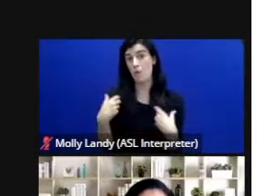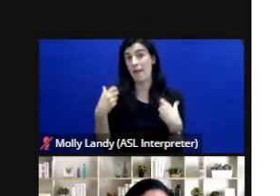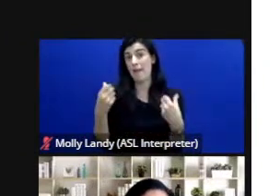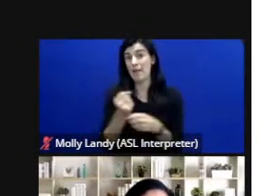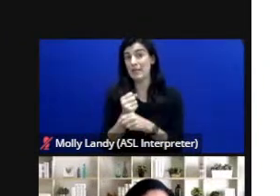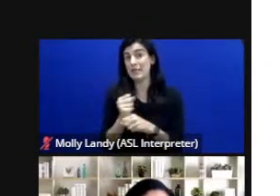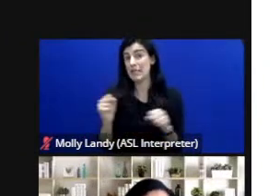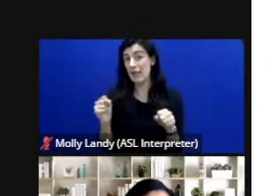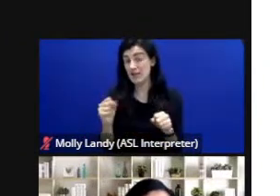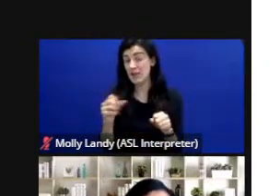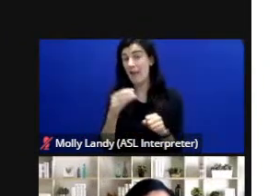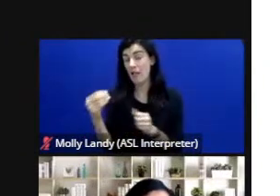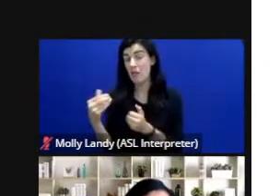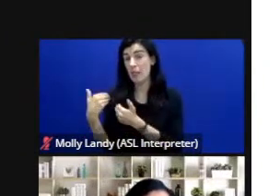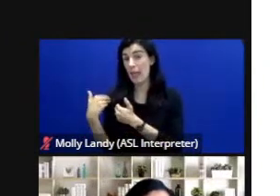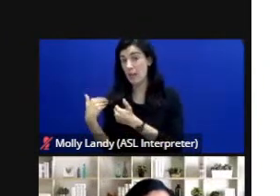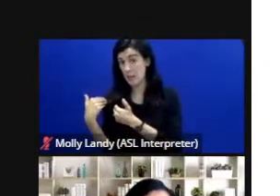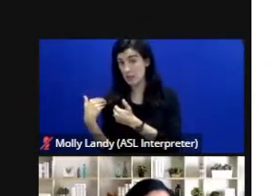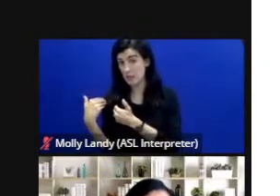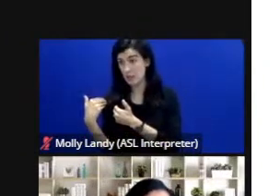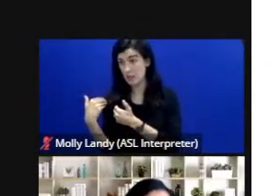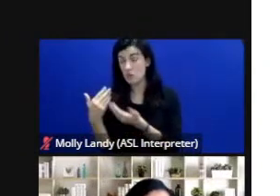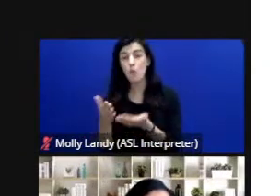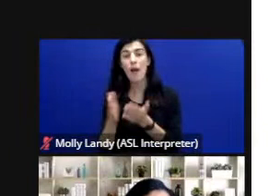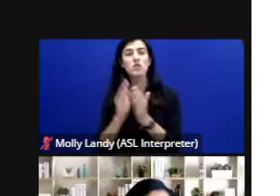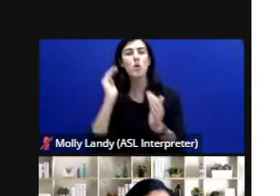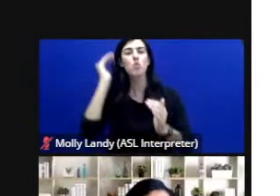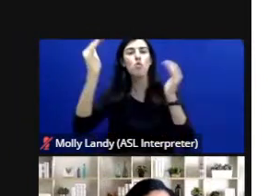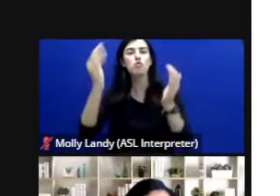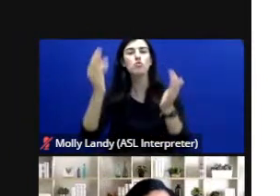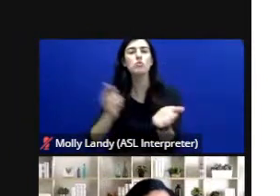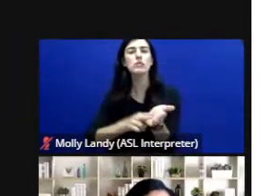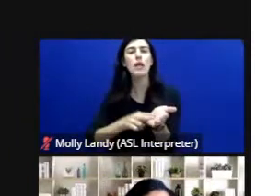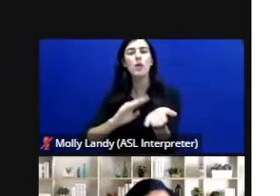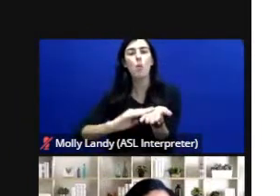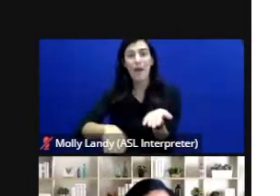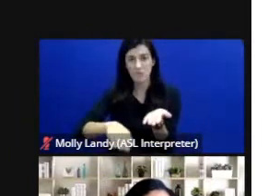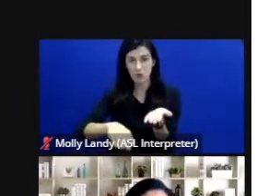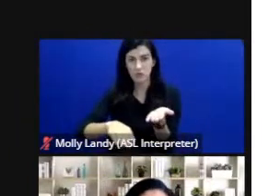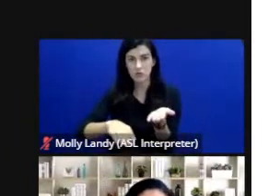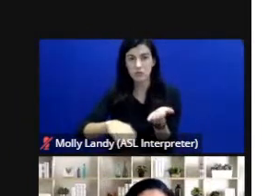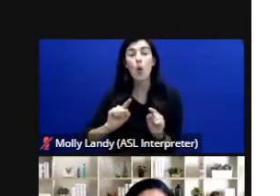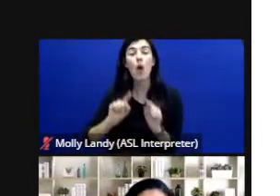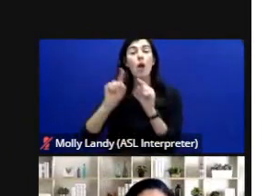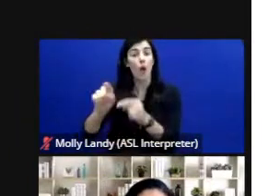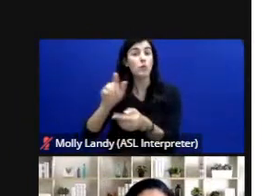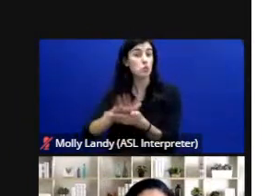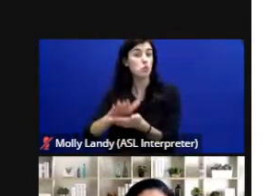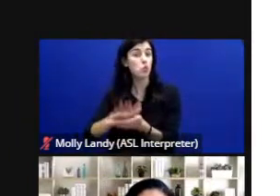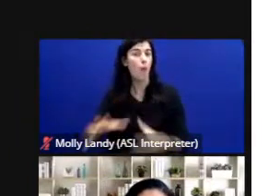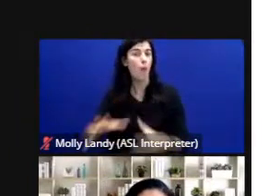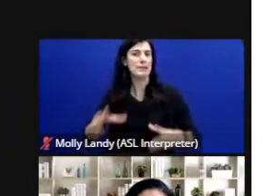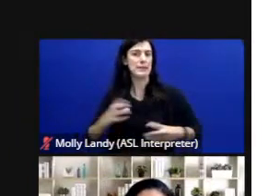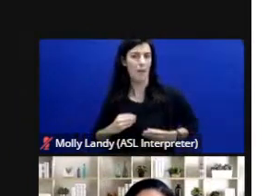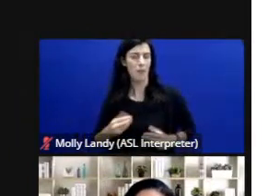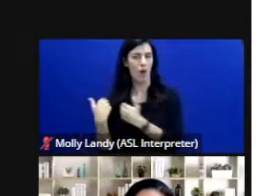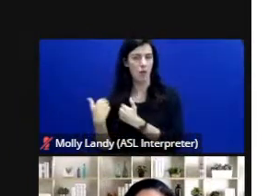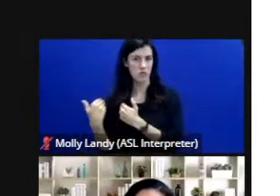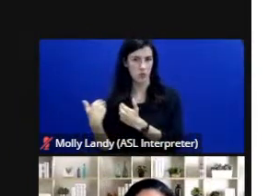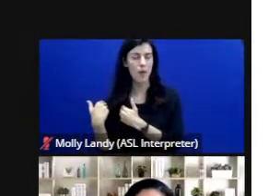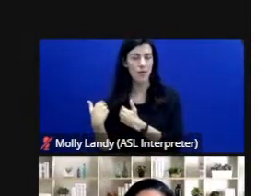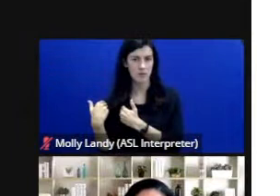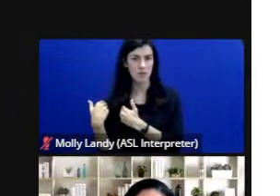liability, is to have these adults sign waivers that they come to school, they accept the consequences of